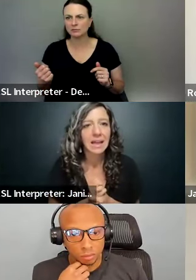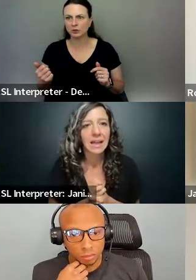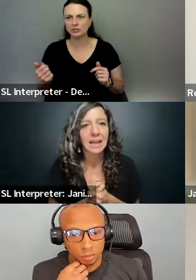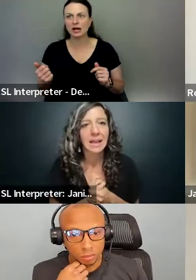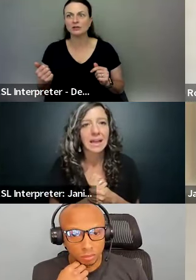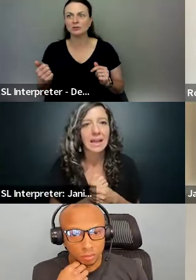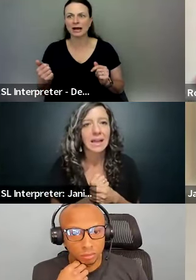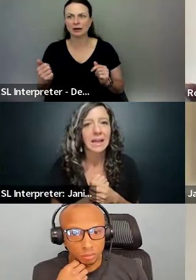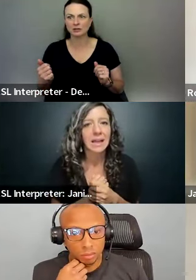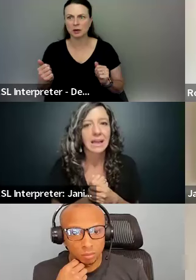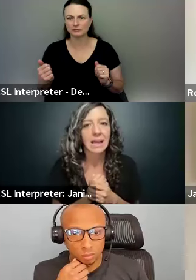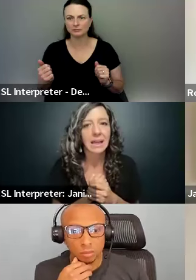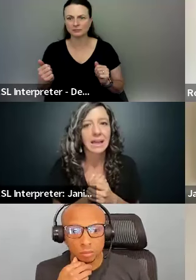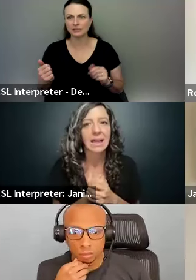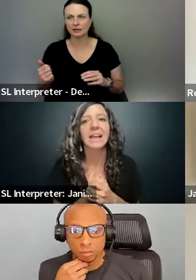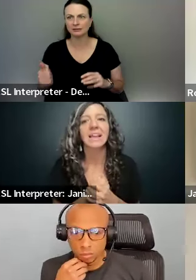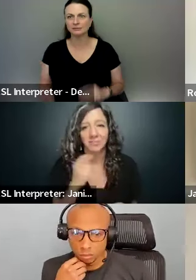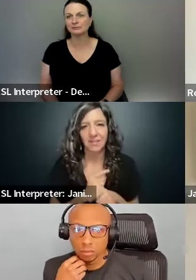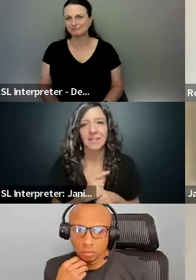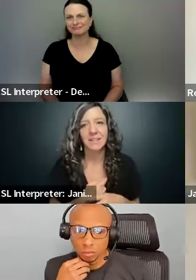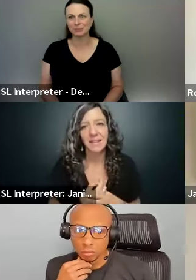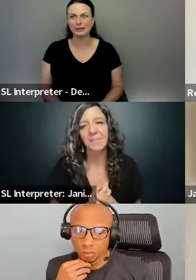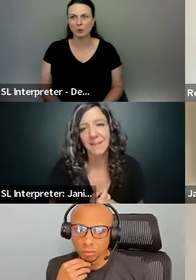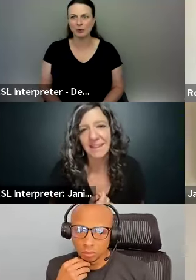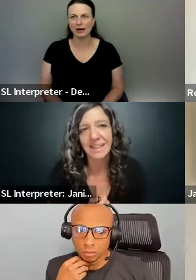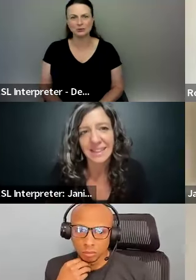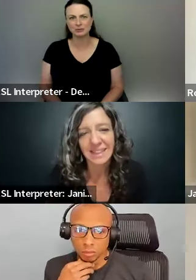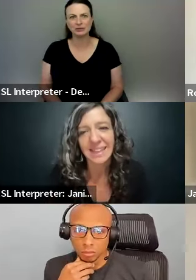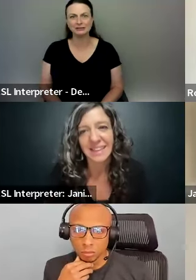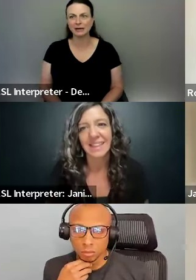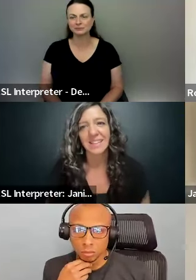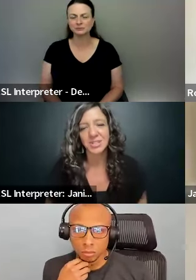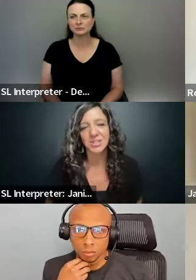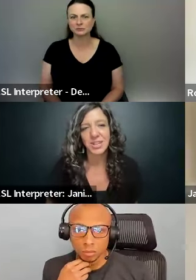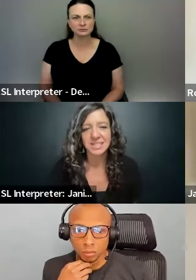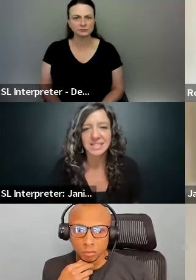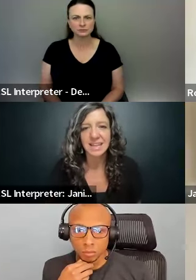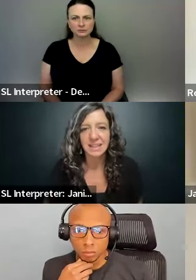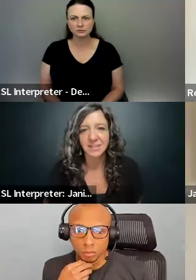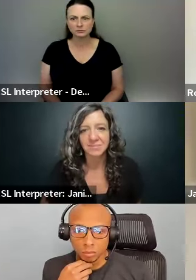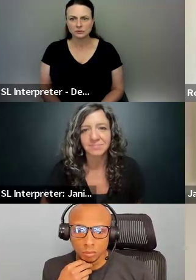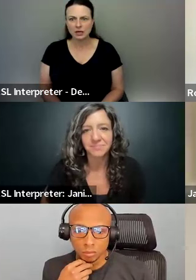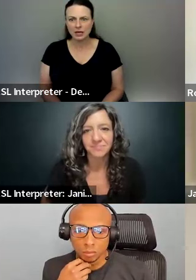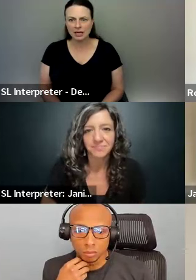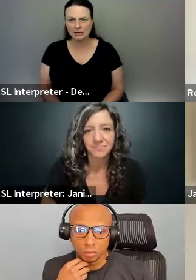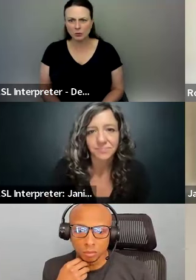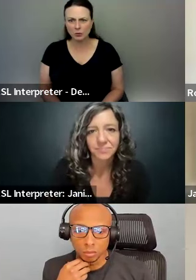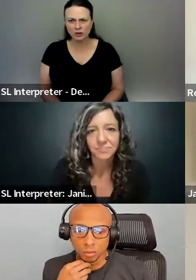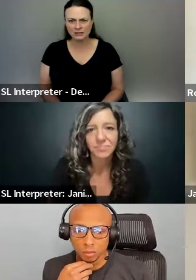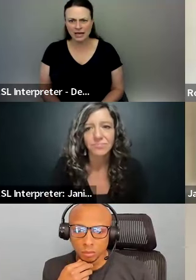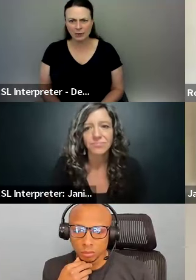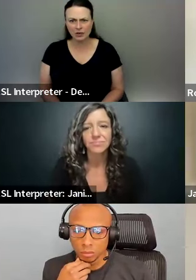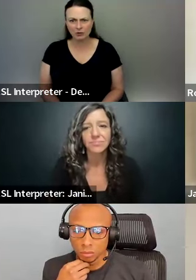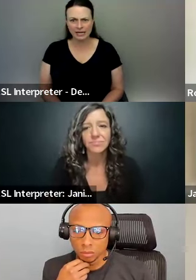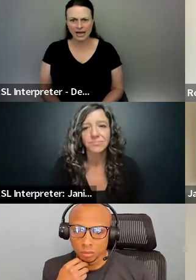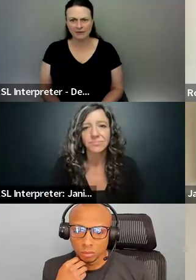It's important to have a good background as well. A blank wall behind you or something. Yeah. Jay says exactly. And we're